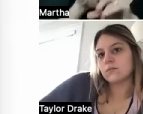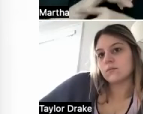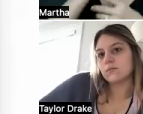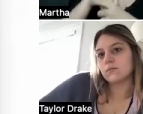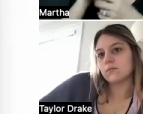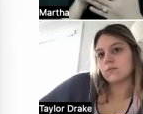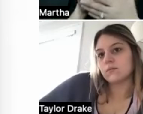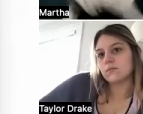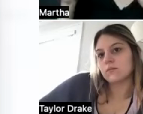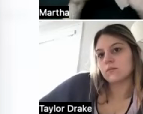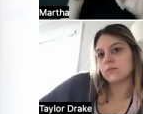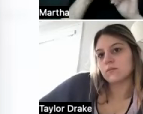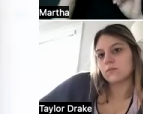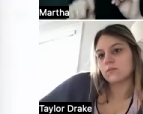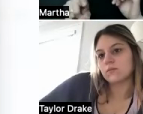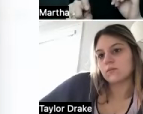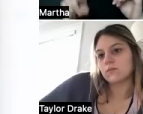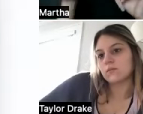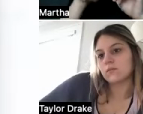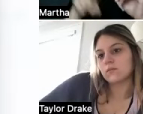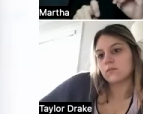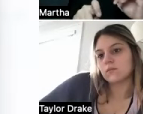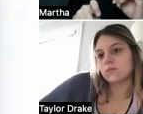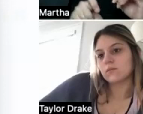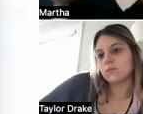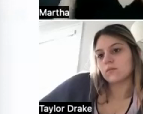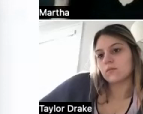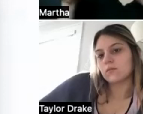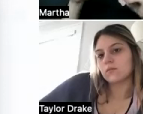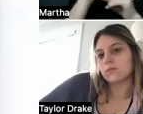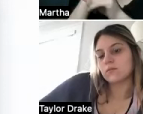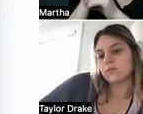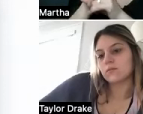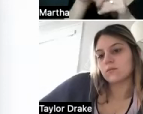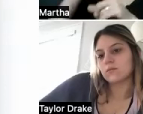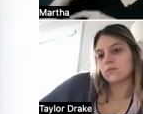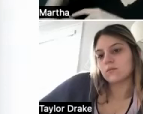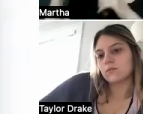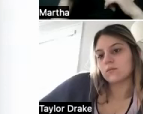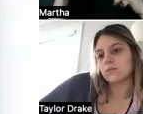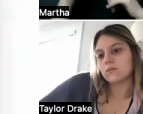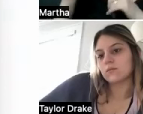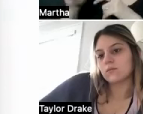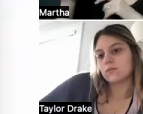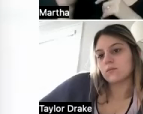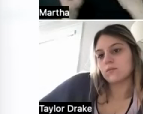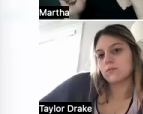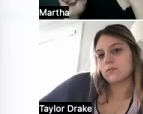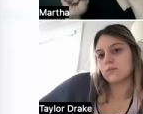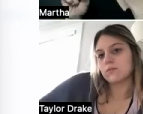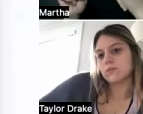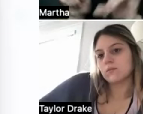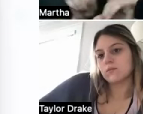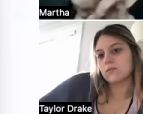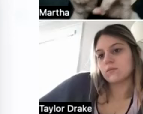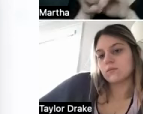the size of Texas, which Texas in terms of area and population is the second largest in the United States. I